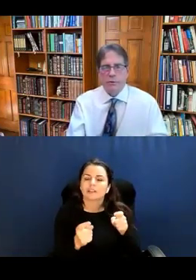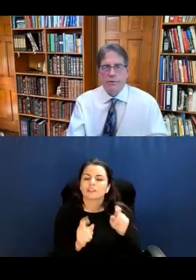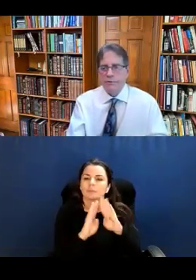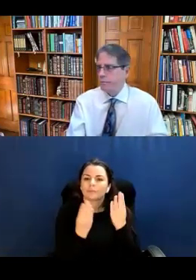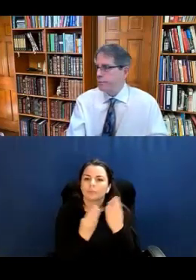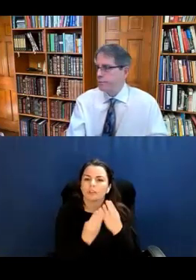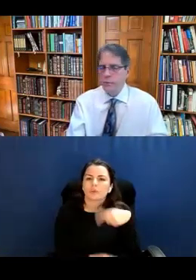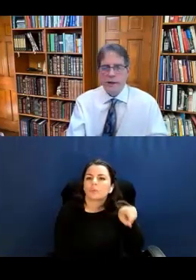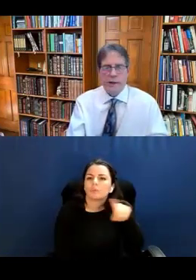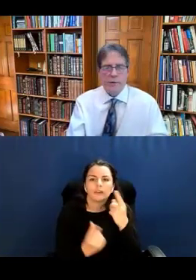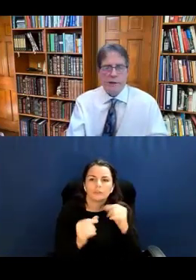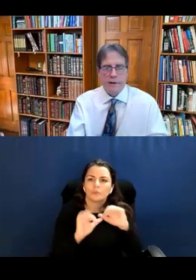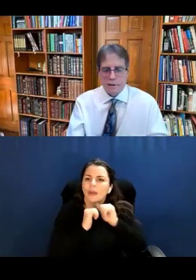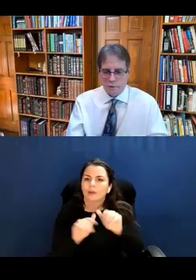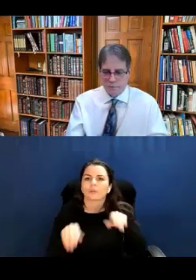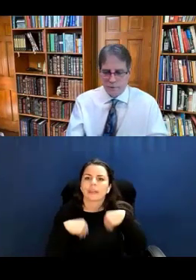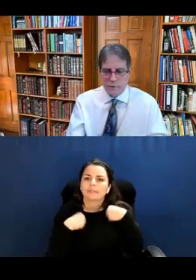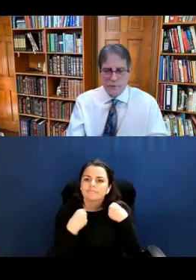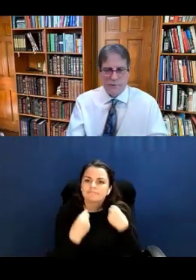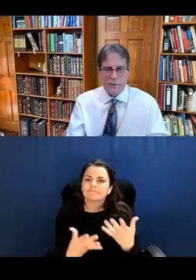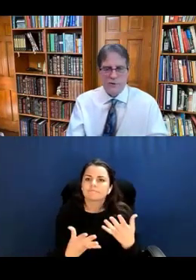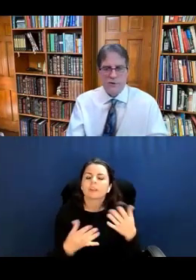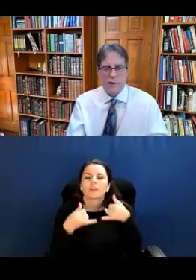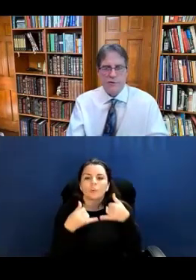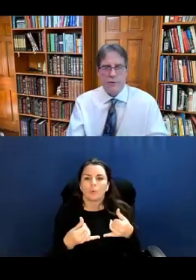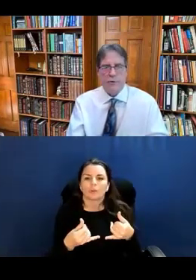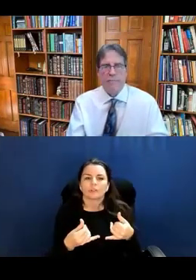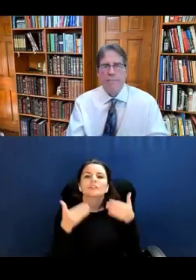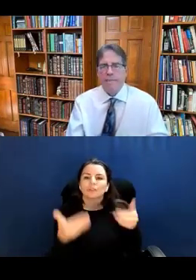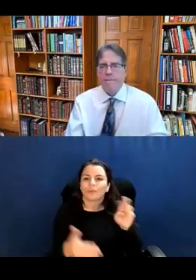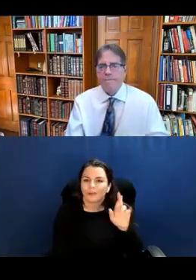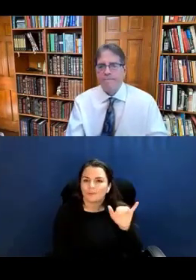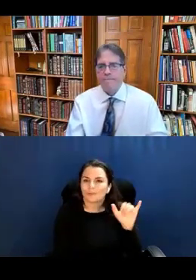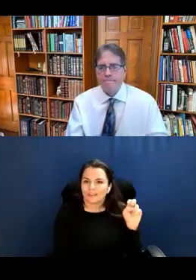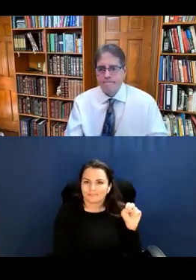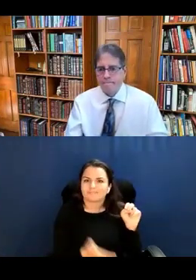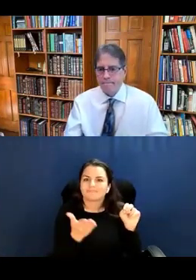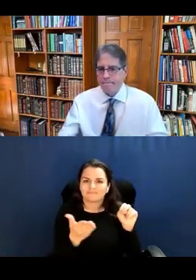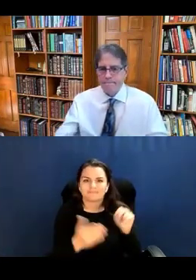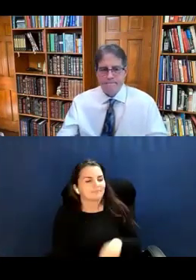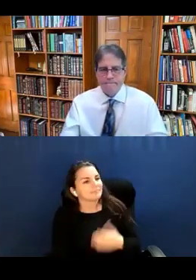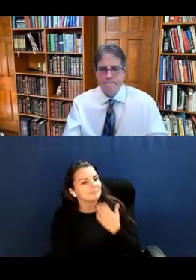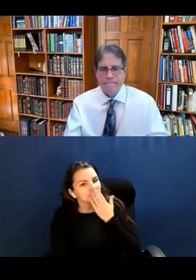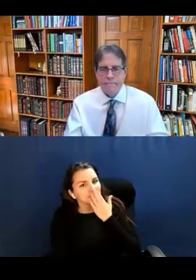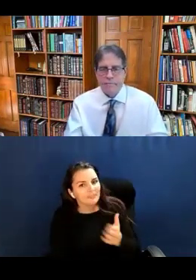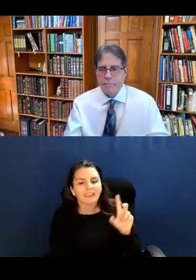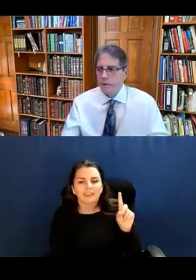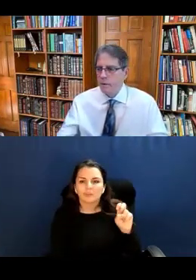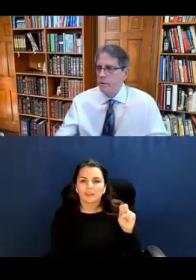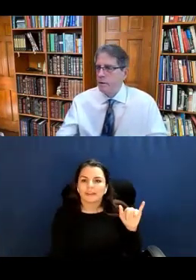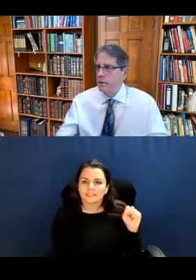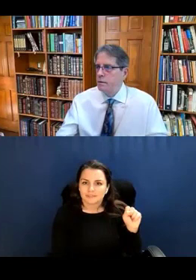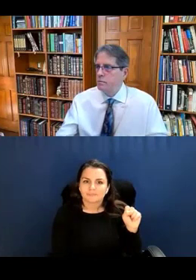these awards. So Ryan, go ahead and take it over. I will advance the slides for you. Okay, great. Thanks, Dennis.